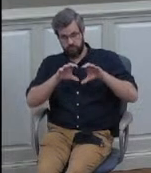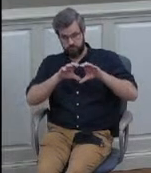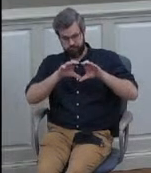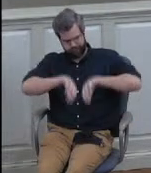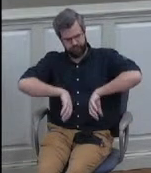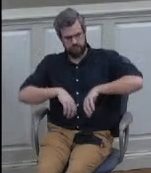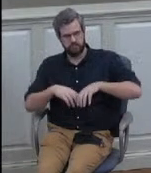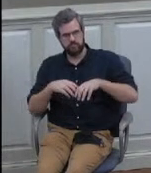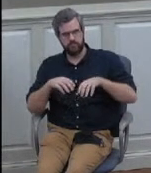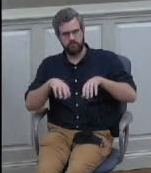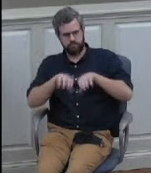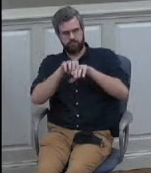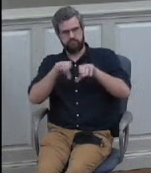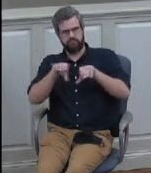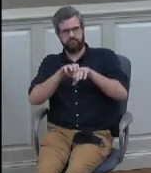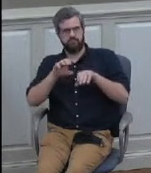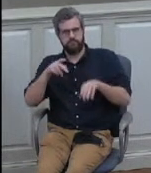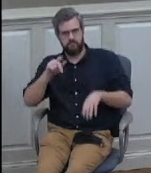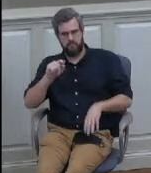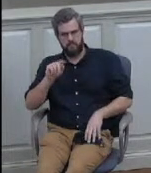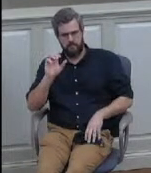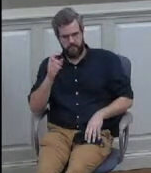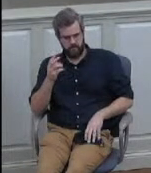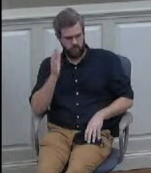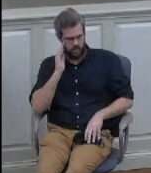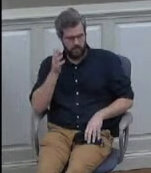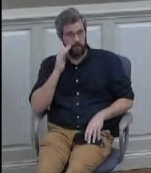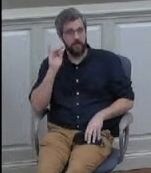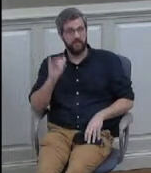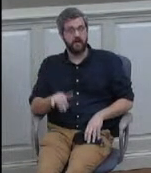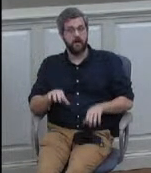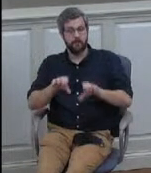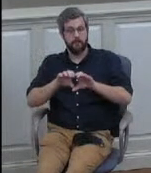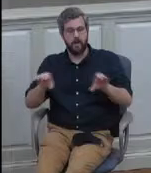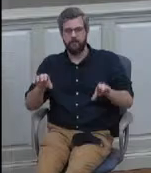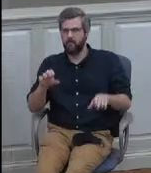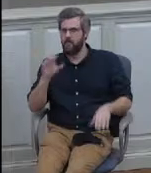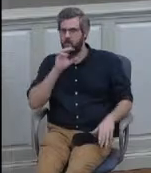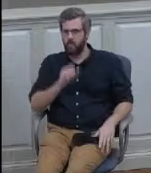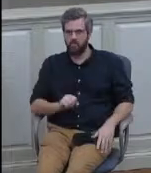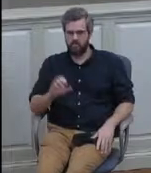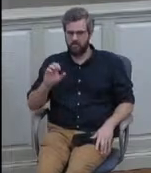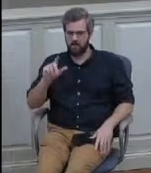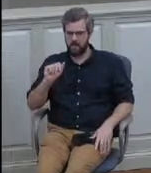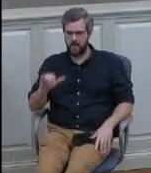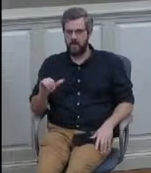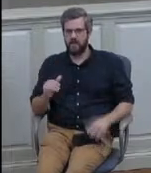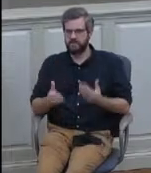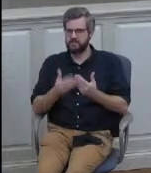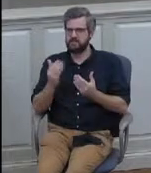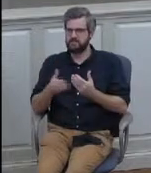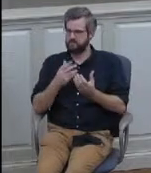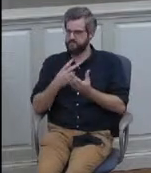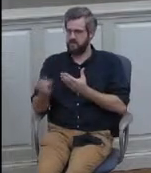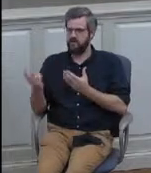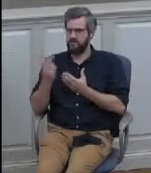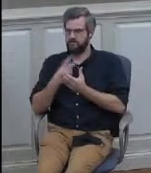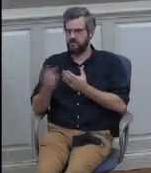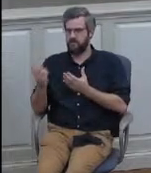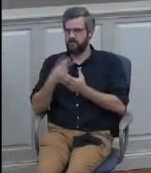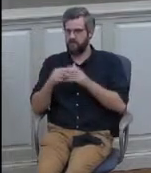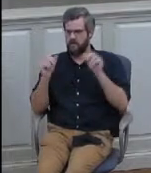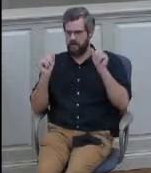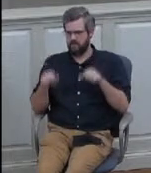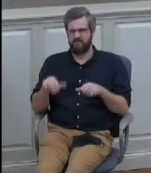pipe is old clay pipe that has been in there many, many years that is very vulnerable to failure. So that's an update